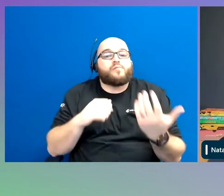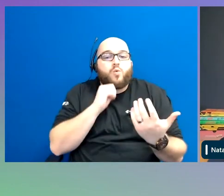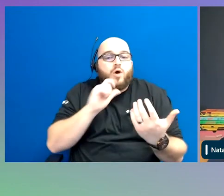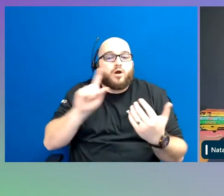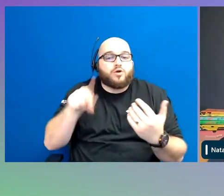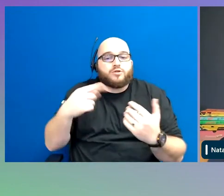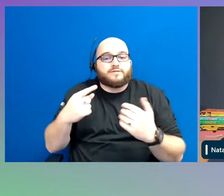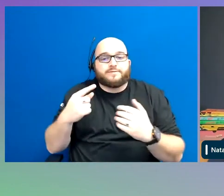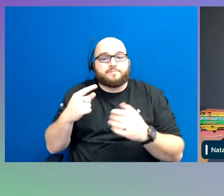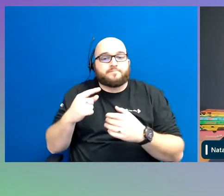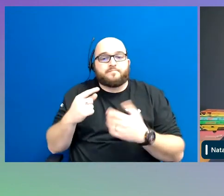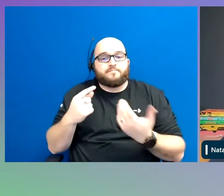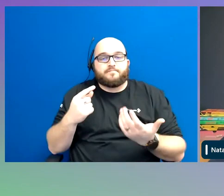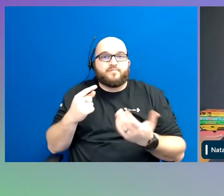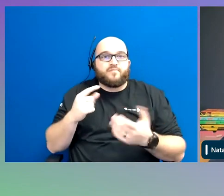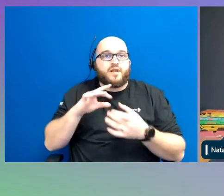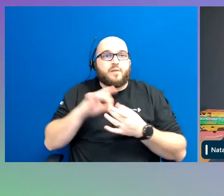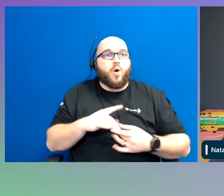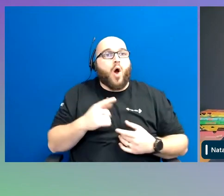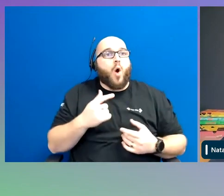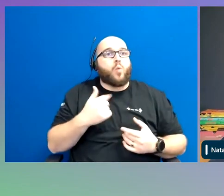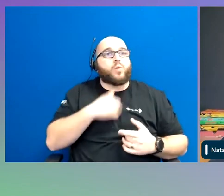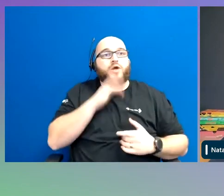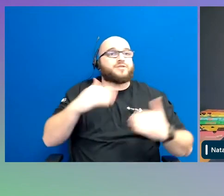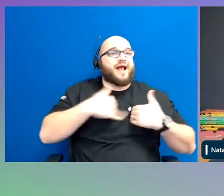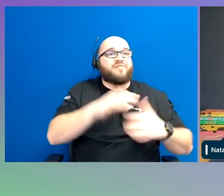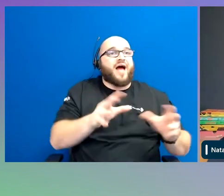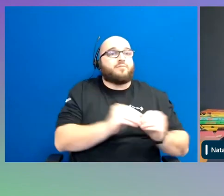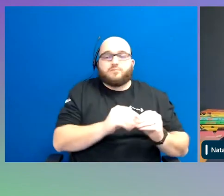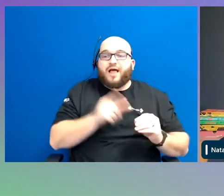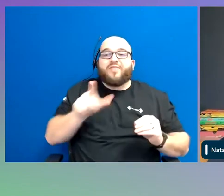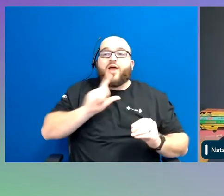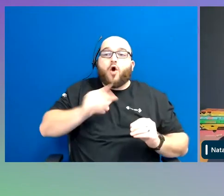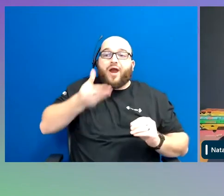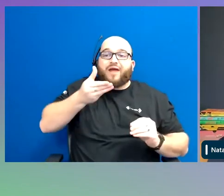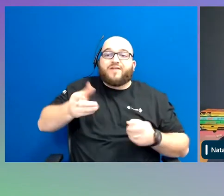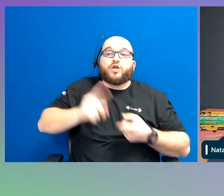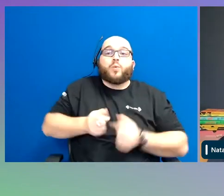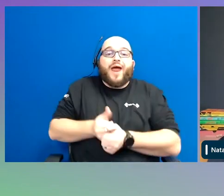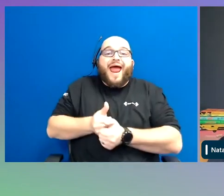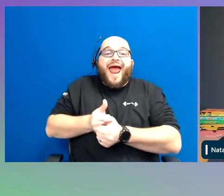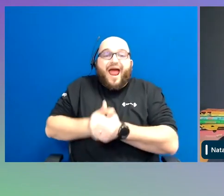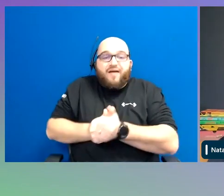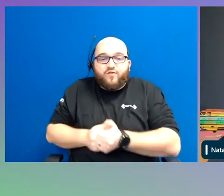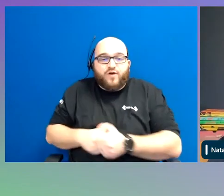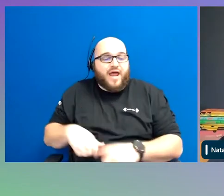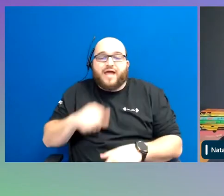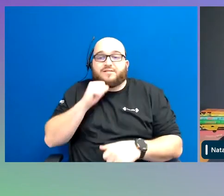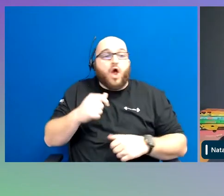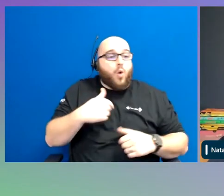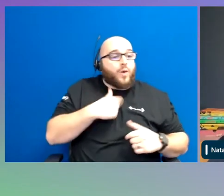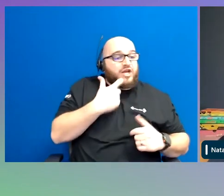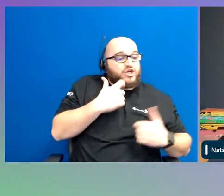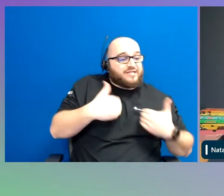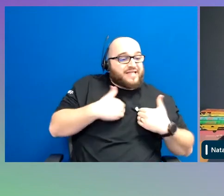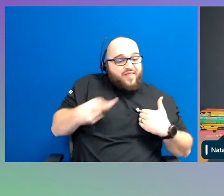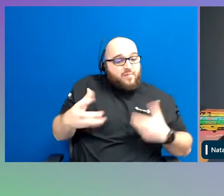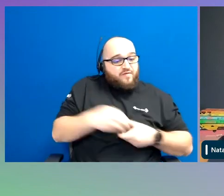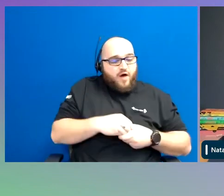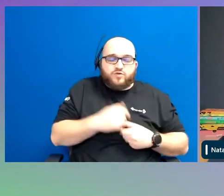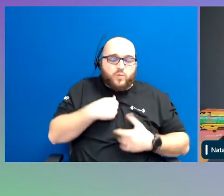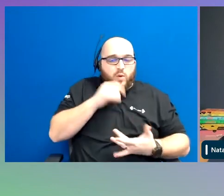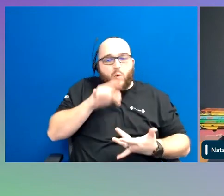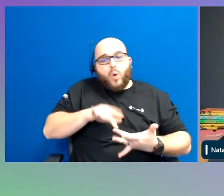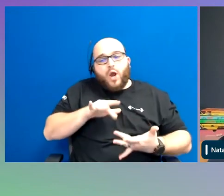you know, they're invited to every single session. I think there is a level of, oh, they recently helped us with this or got involved with this, so we won't contact